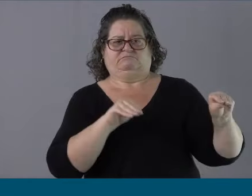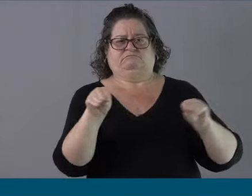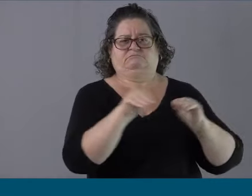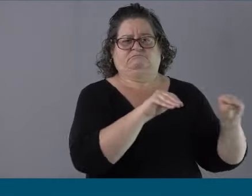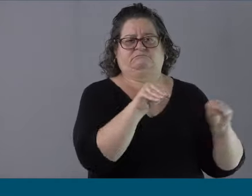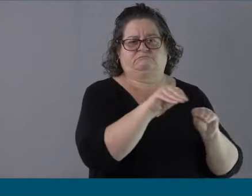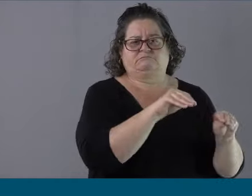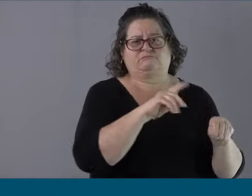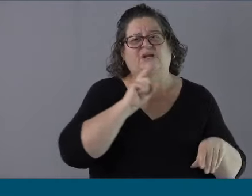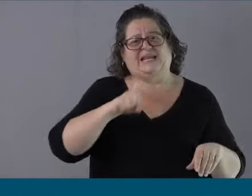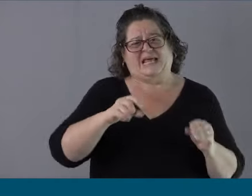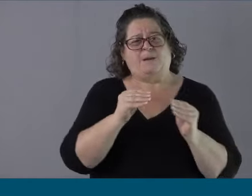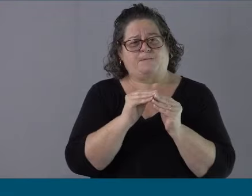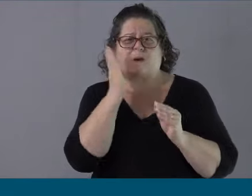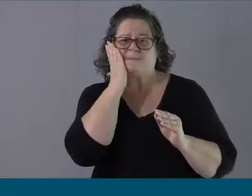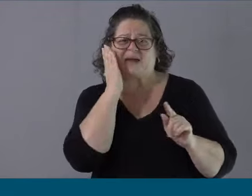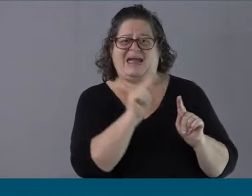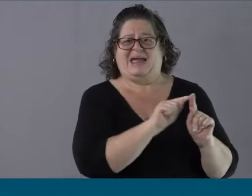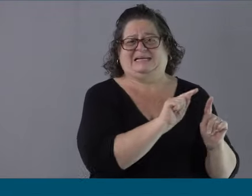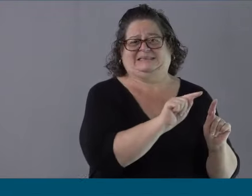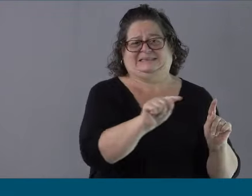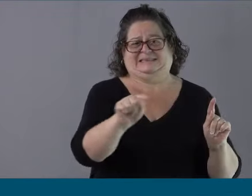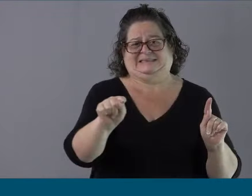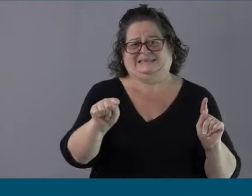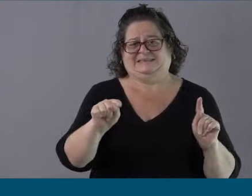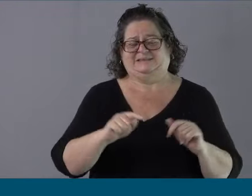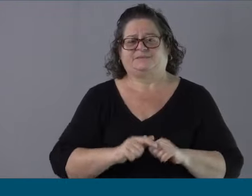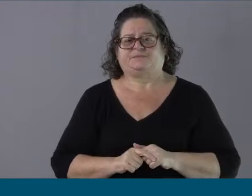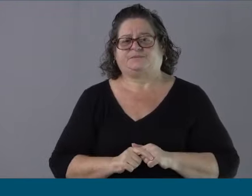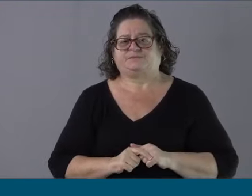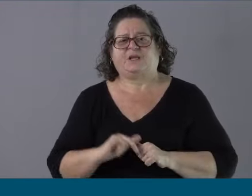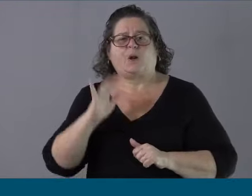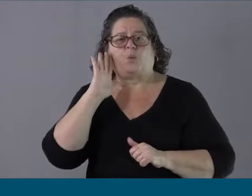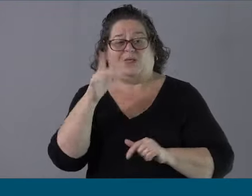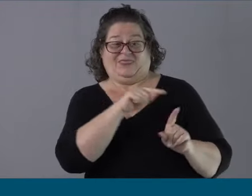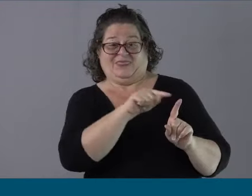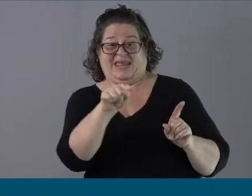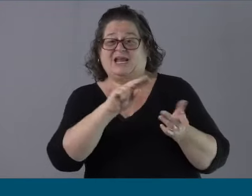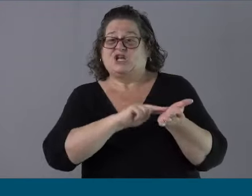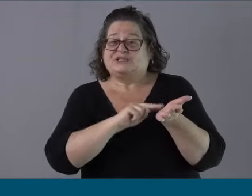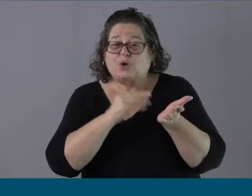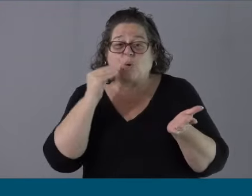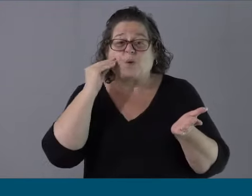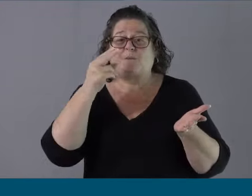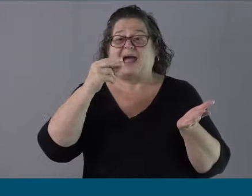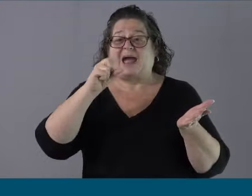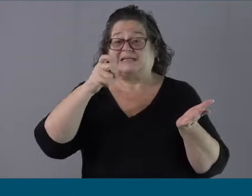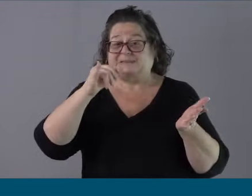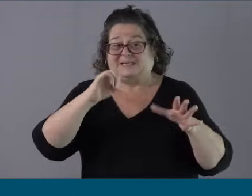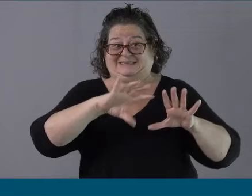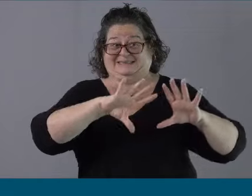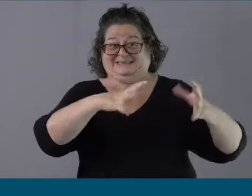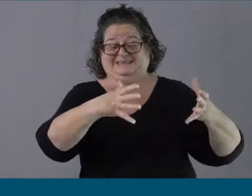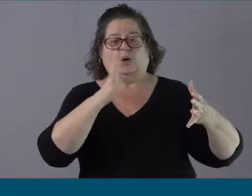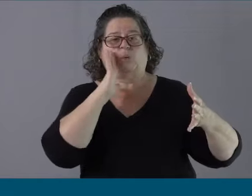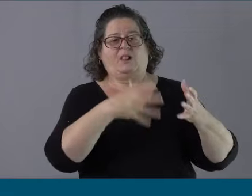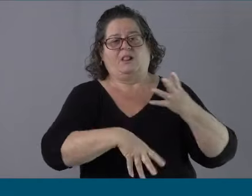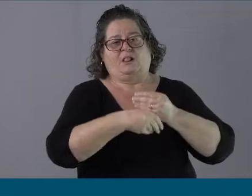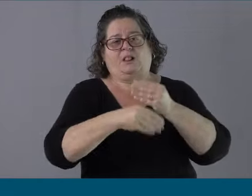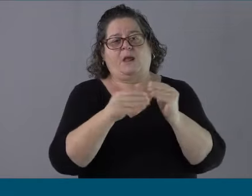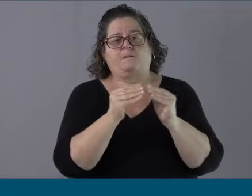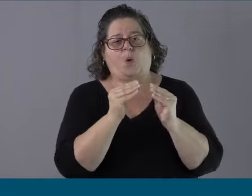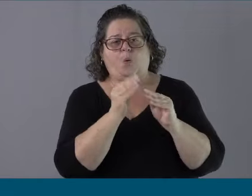to expand that post-acute care capacity. We're currently in the negotiation of a contract with a skilled nursing